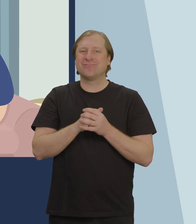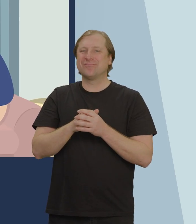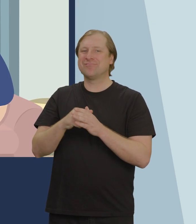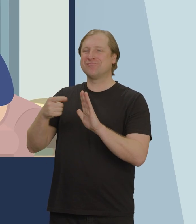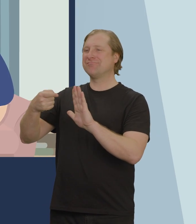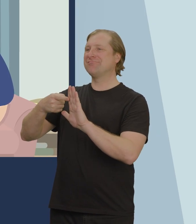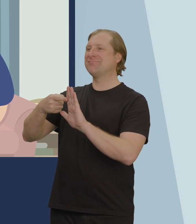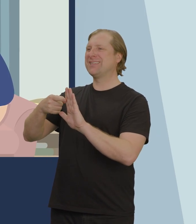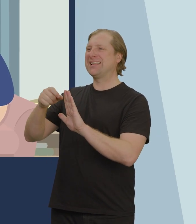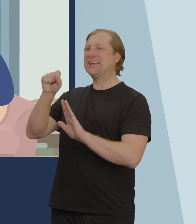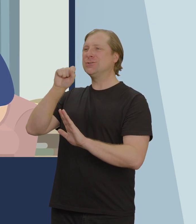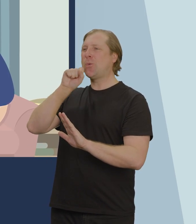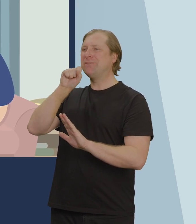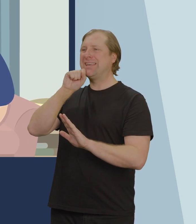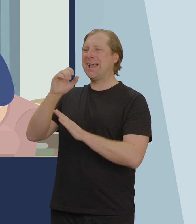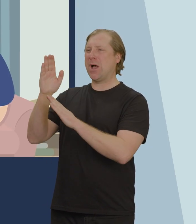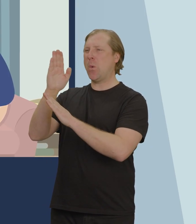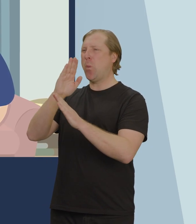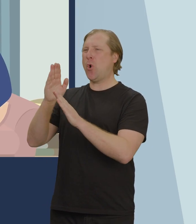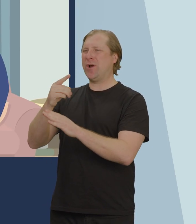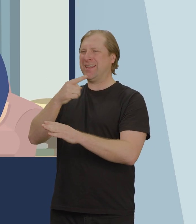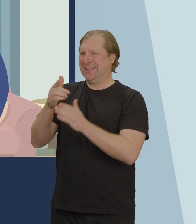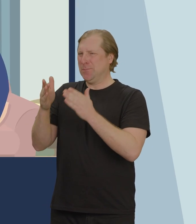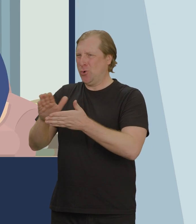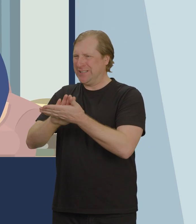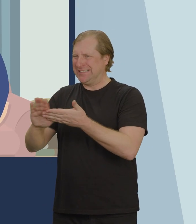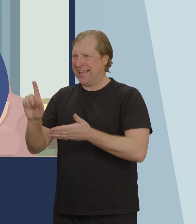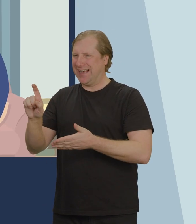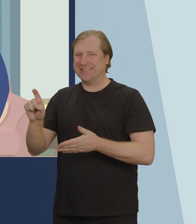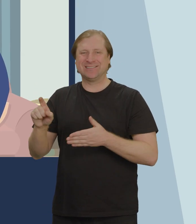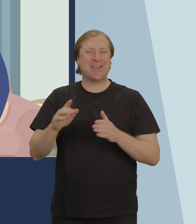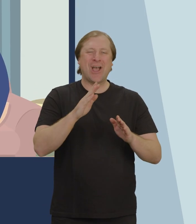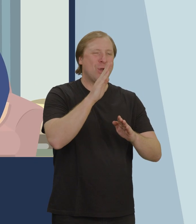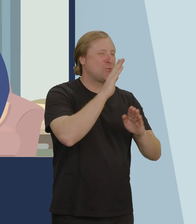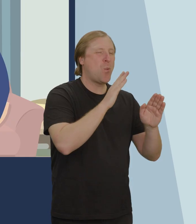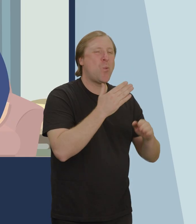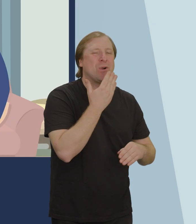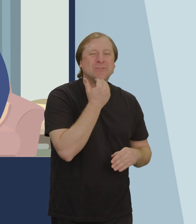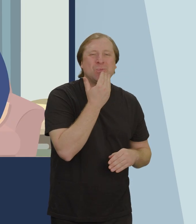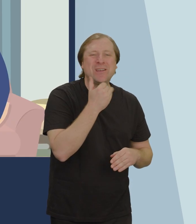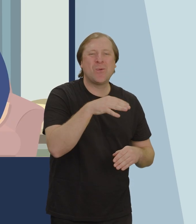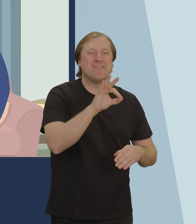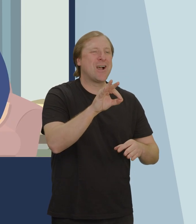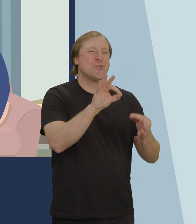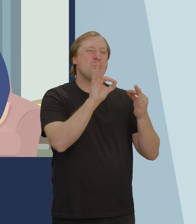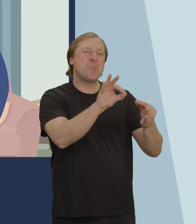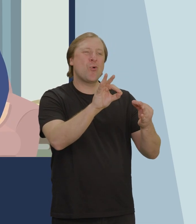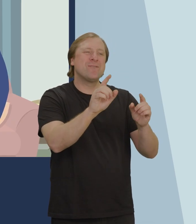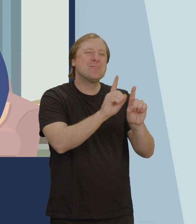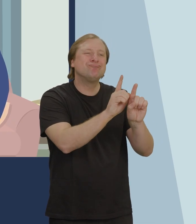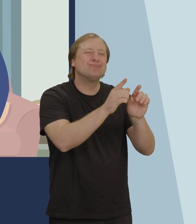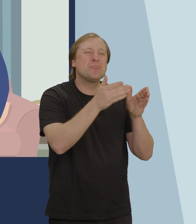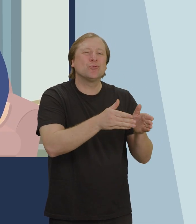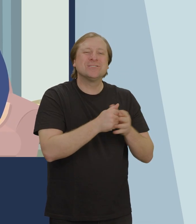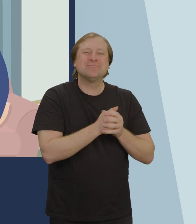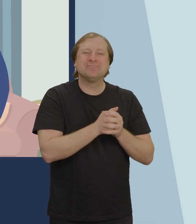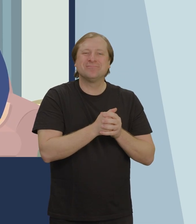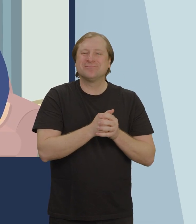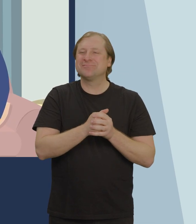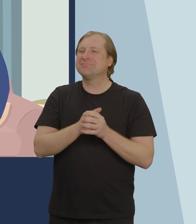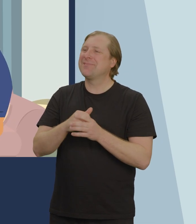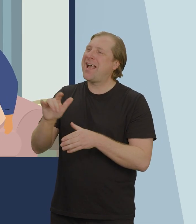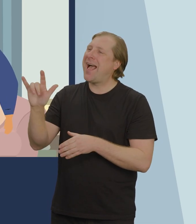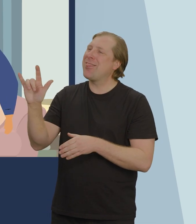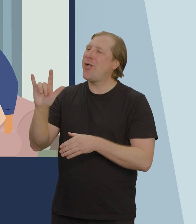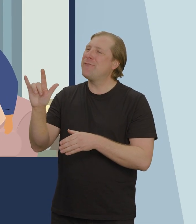Sofia! Worried person, nice? Don't worry, mija. We will find you the perfect helper. I love